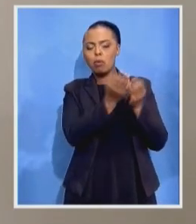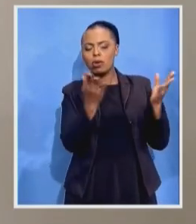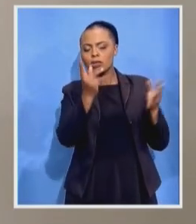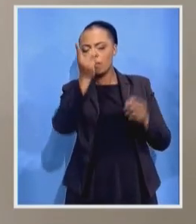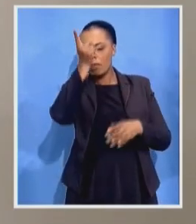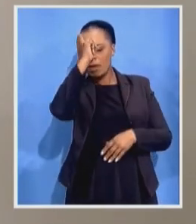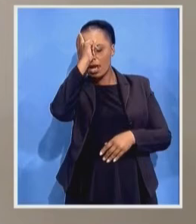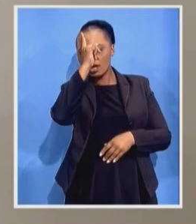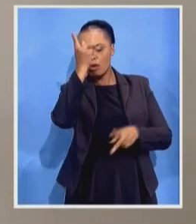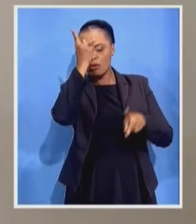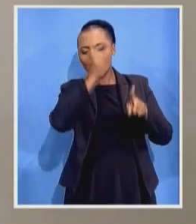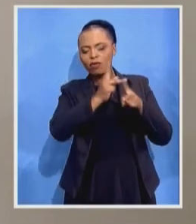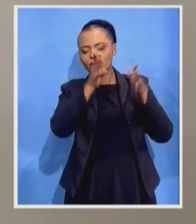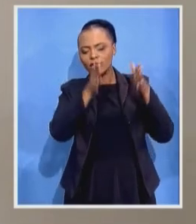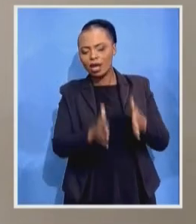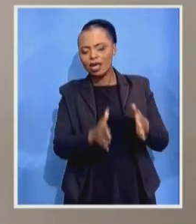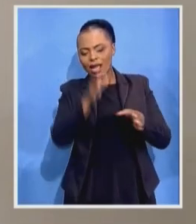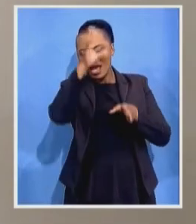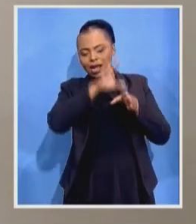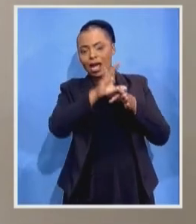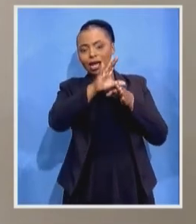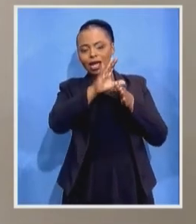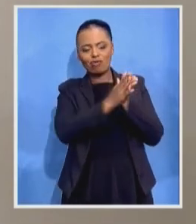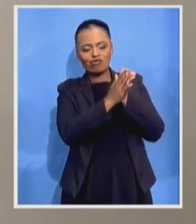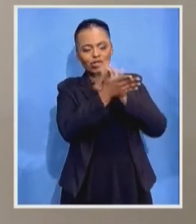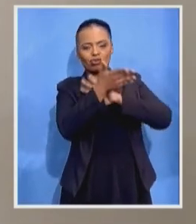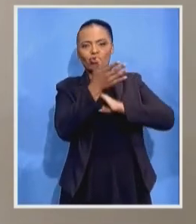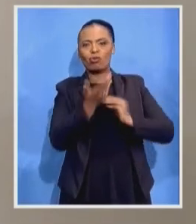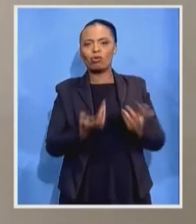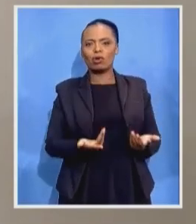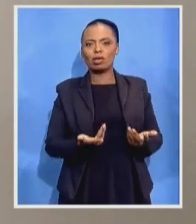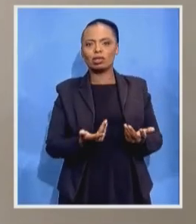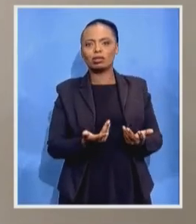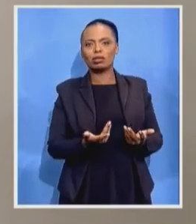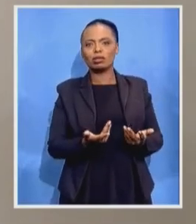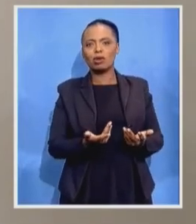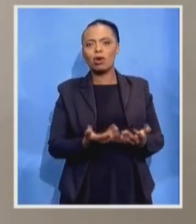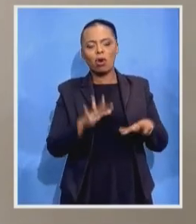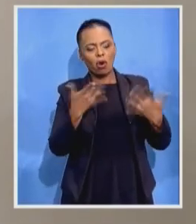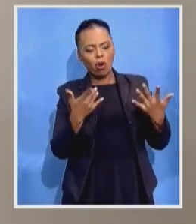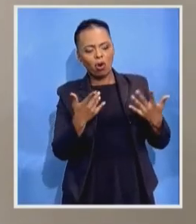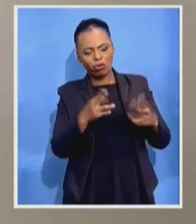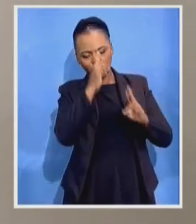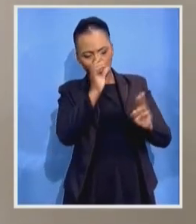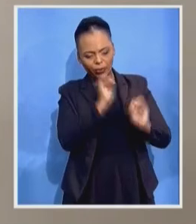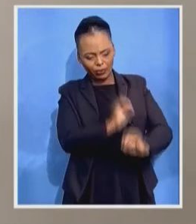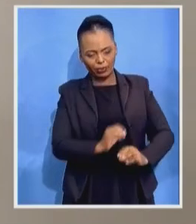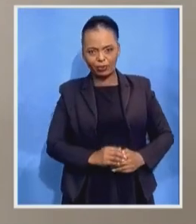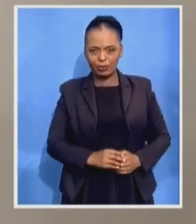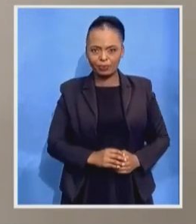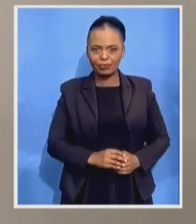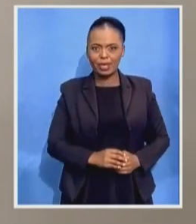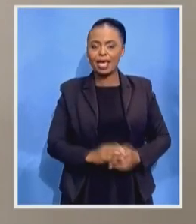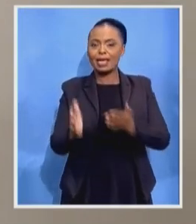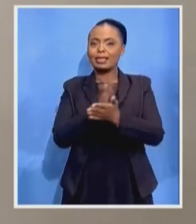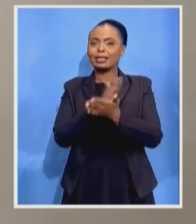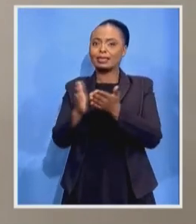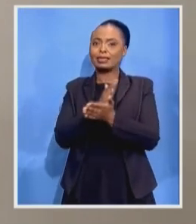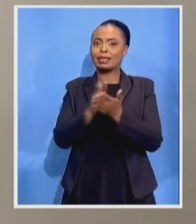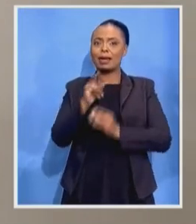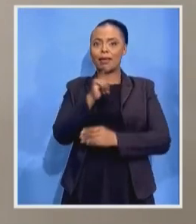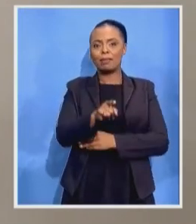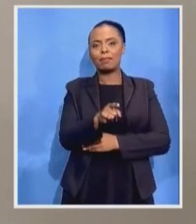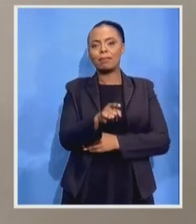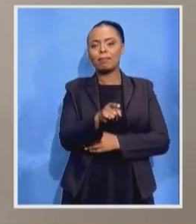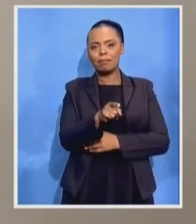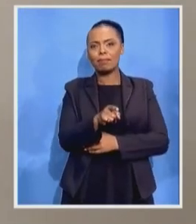or compromised, either through their own collusion, some of them, in corrupt activities, or